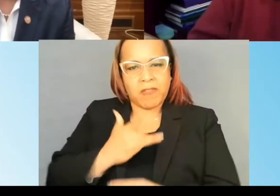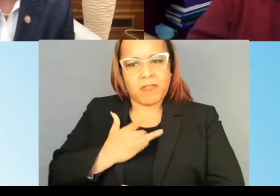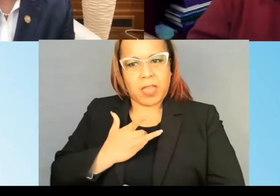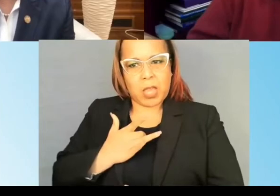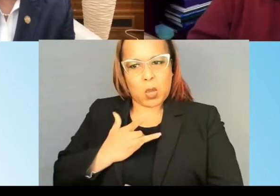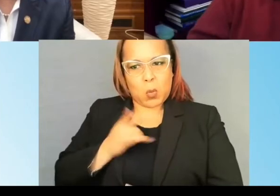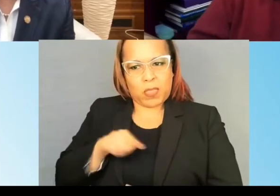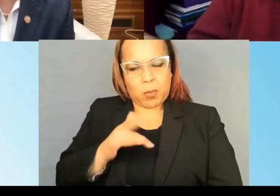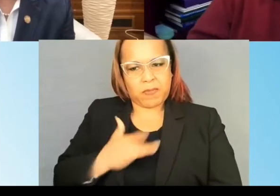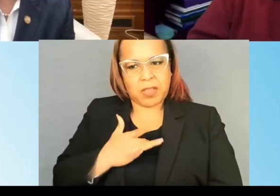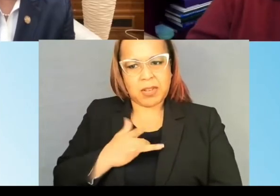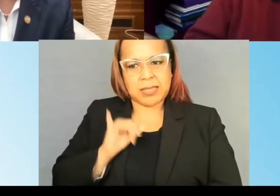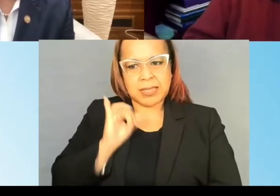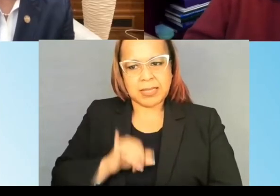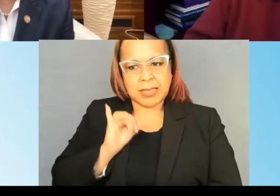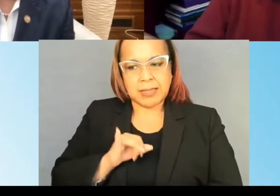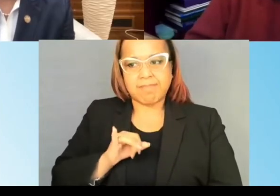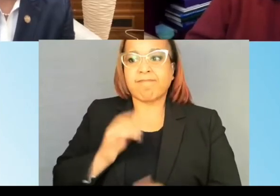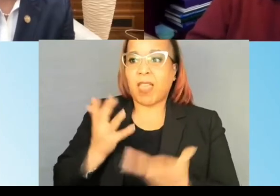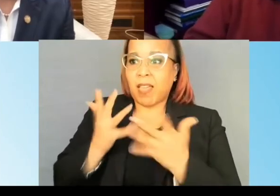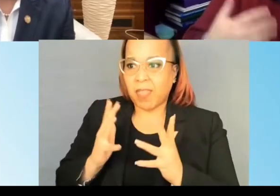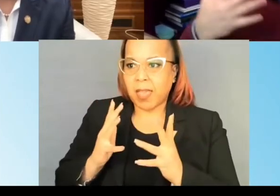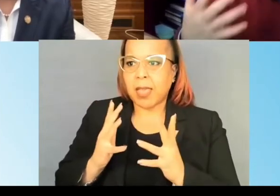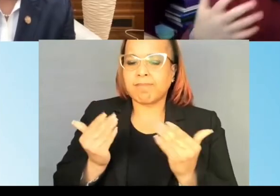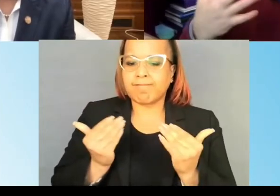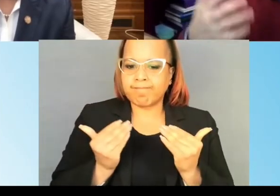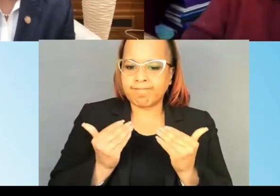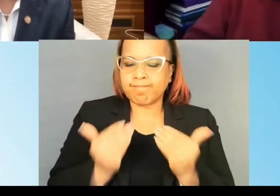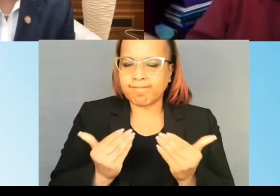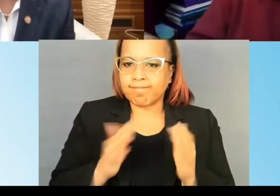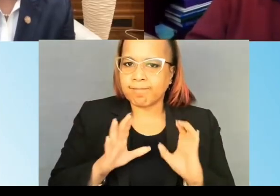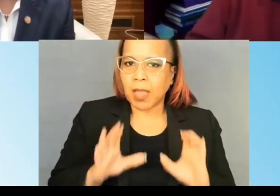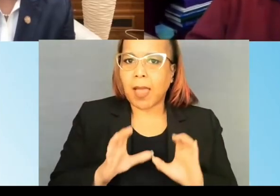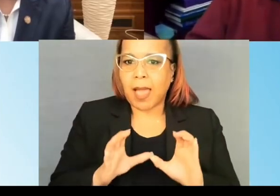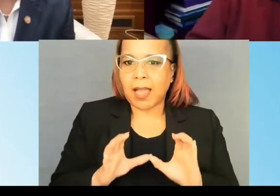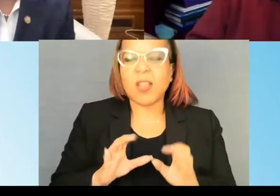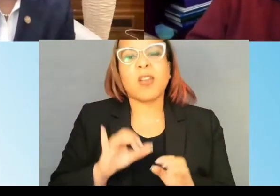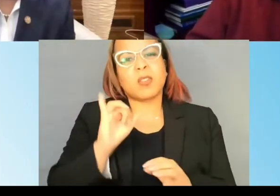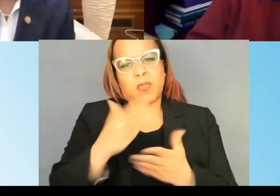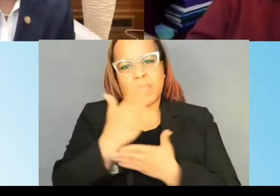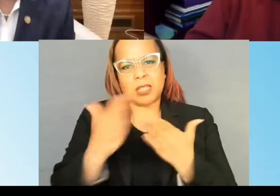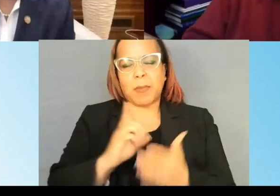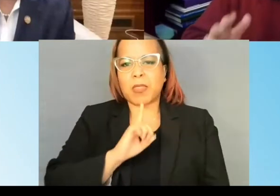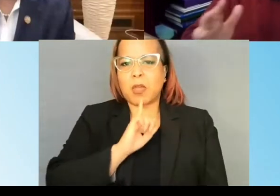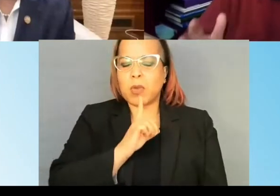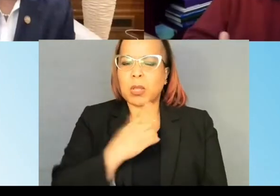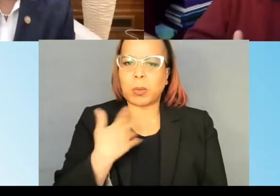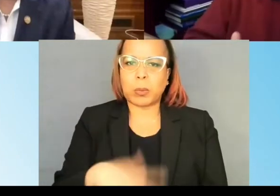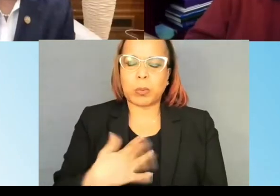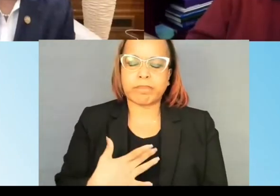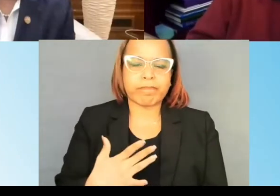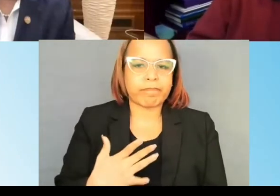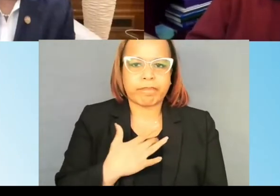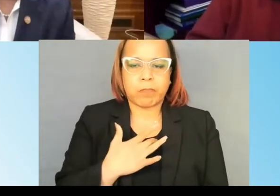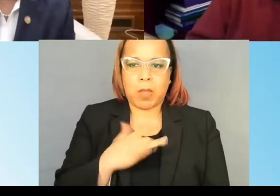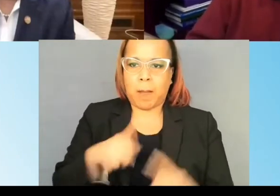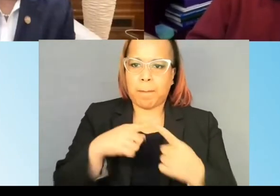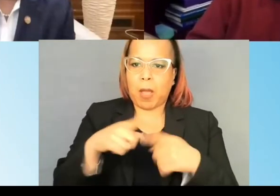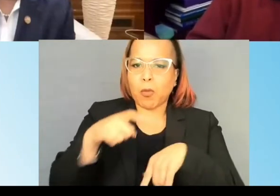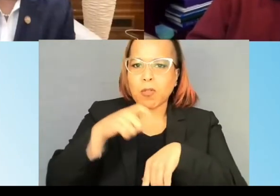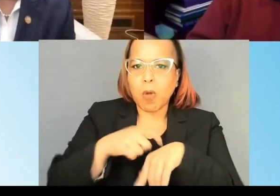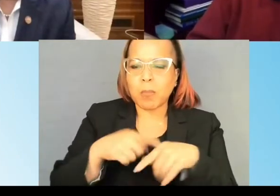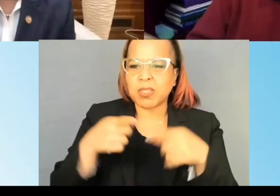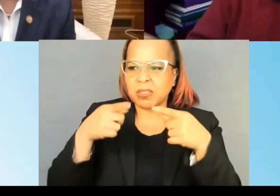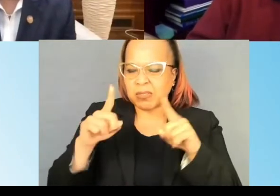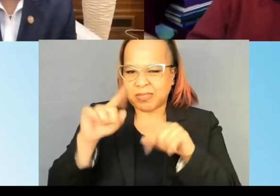then to, you know, act upon that. So that's something that really sticks with me about those, you know, moments in the middle of the